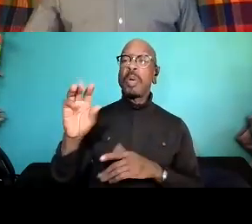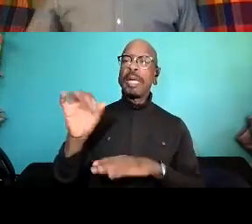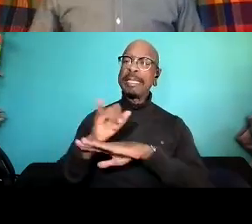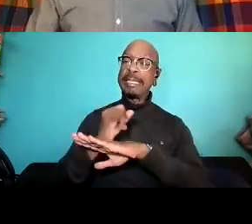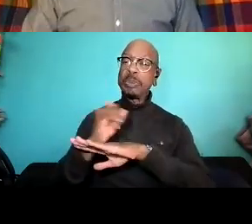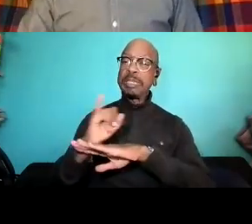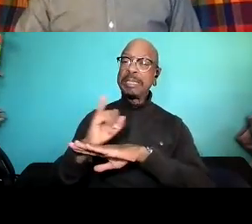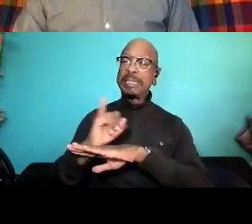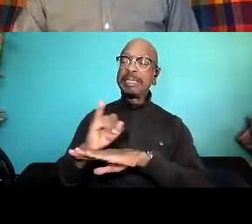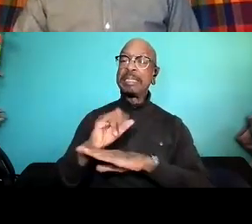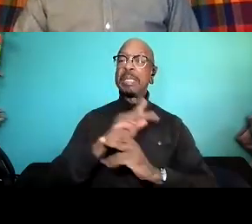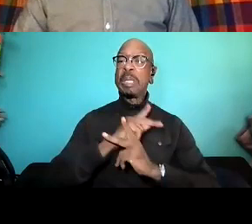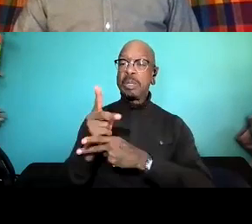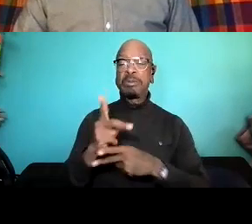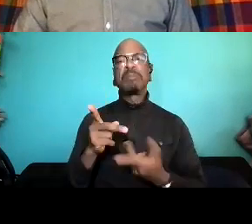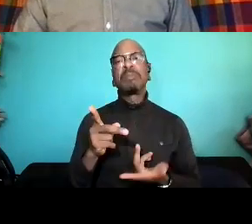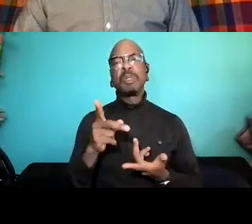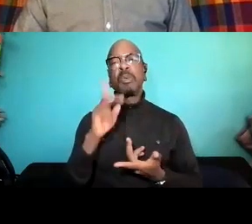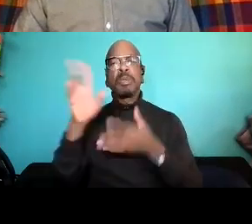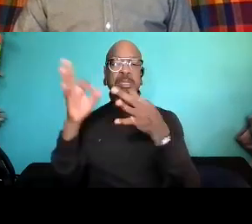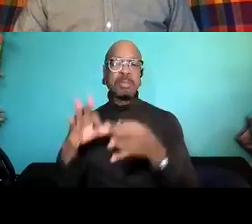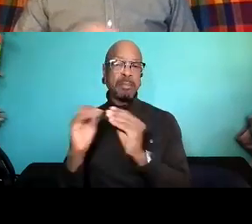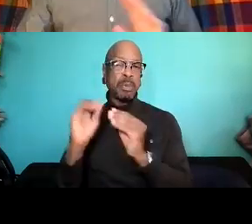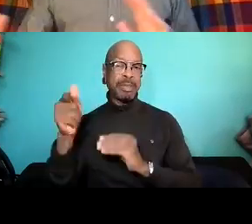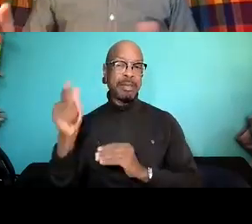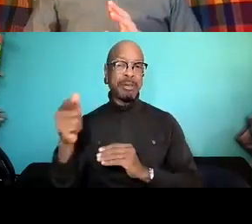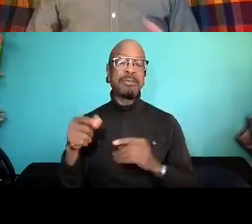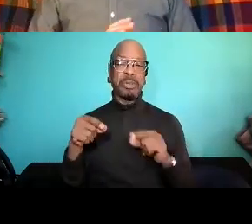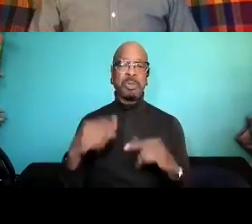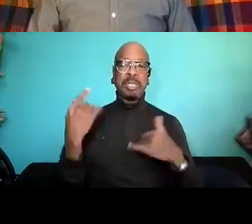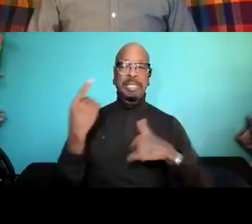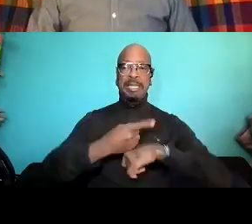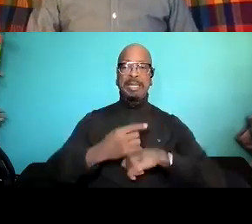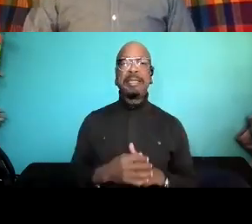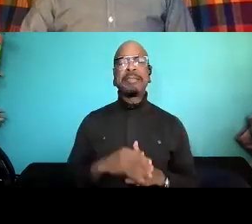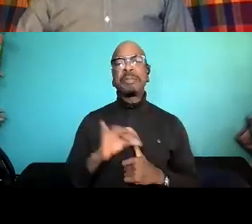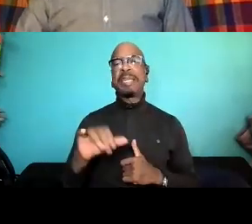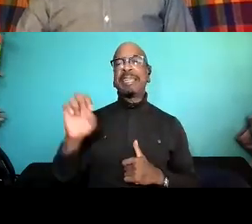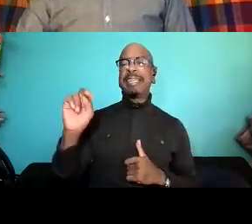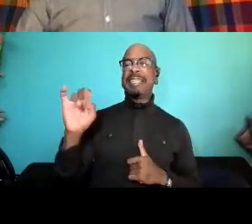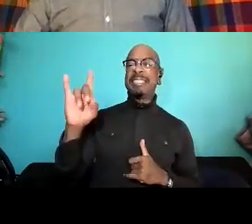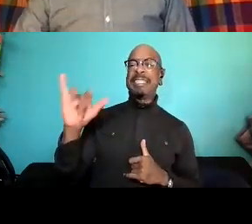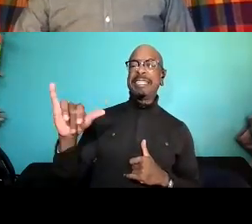the tail end of the entity formation discussion.